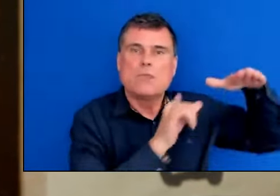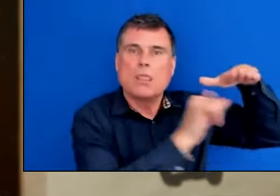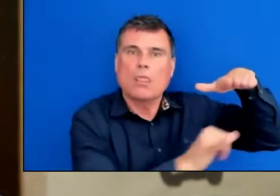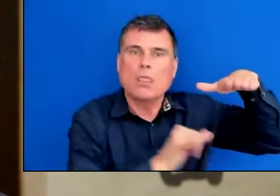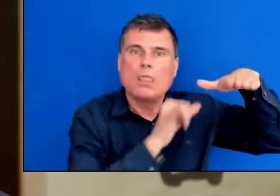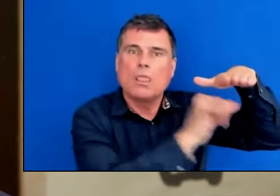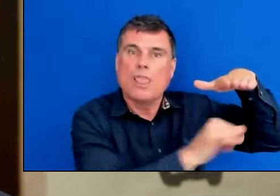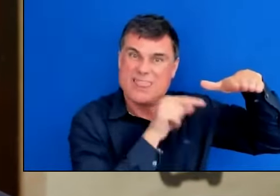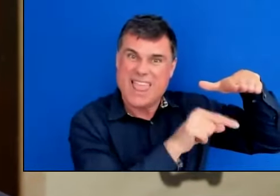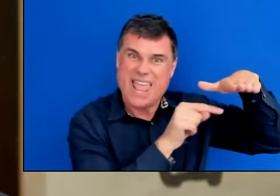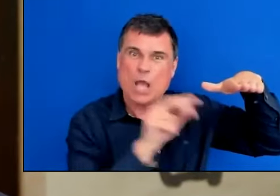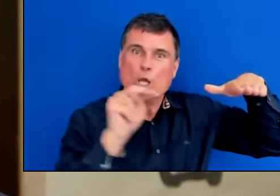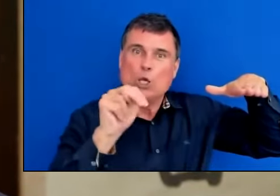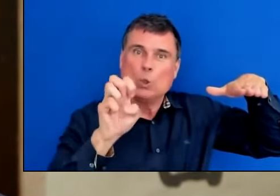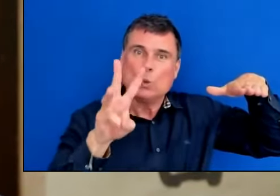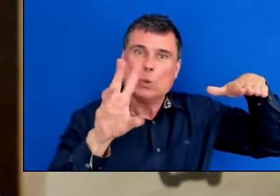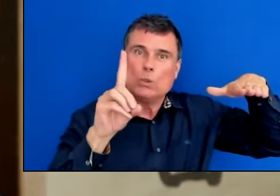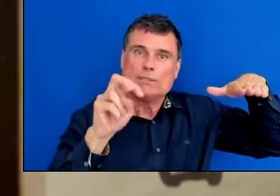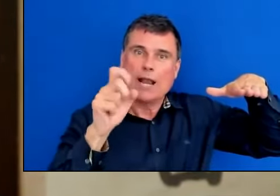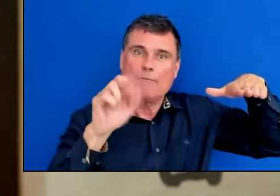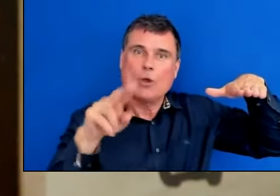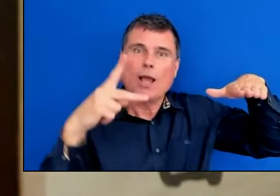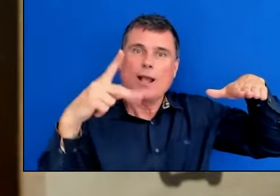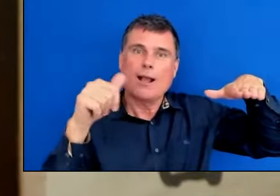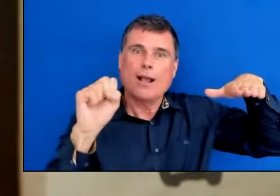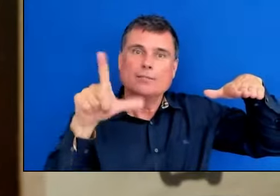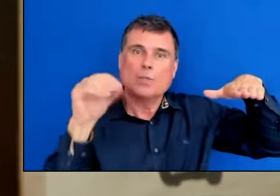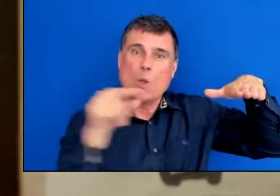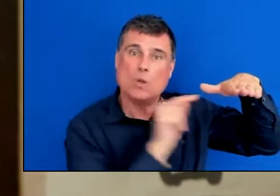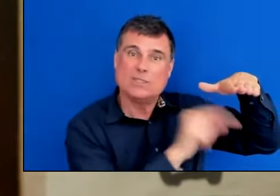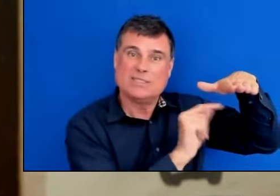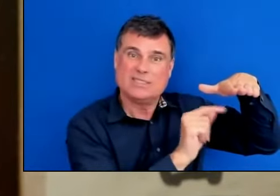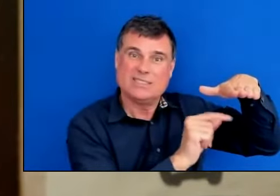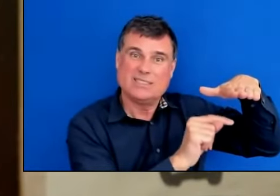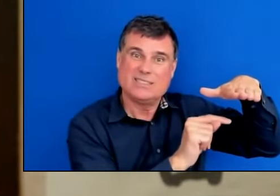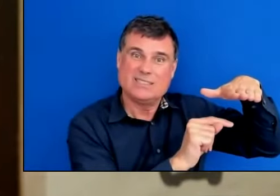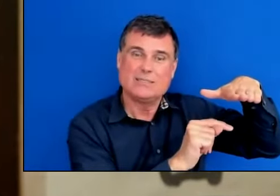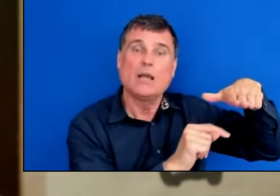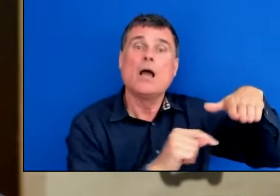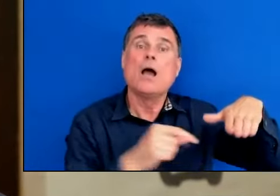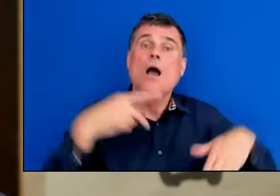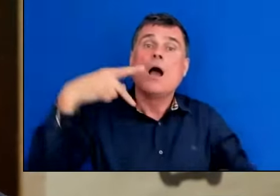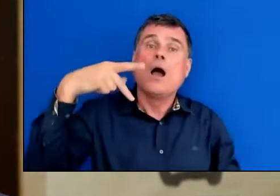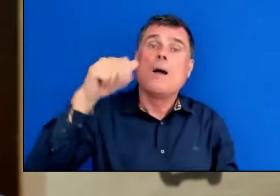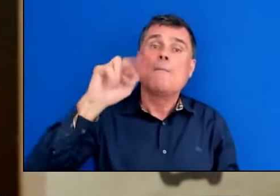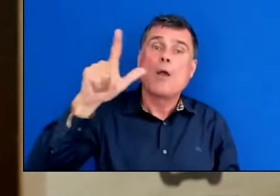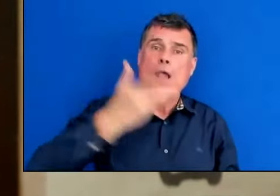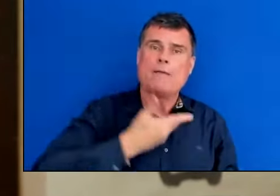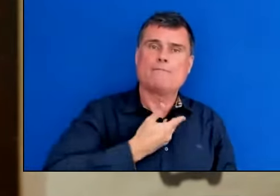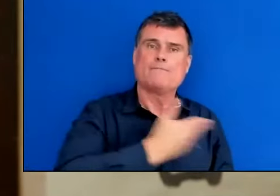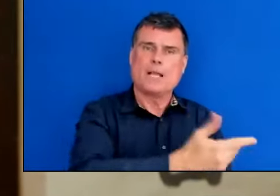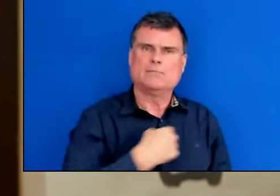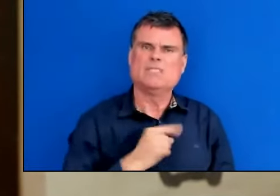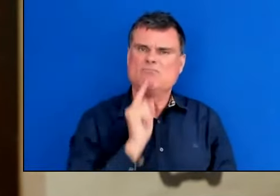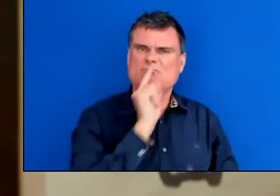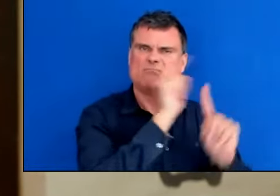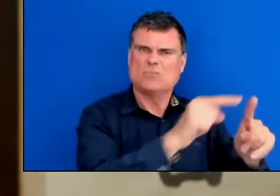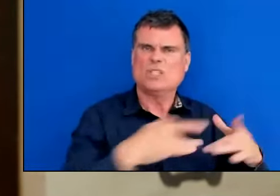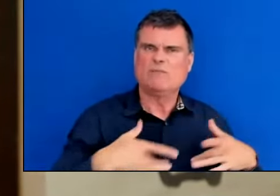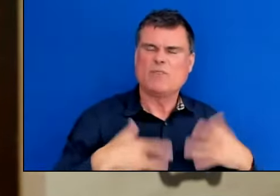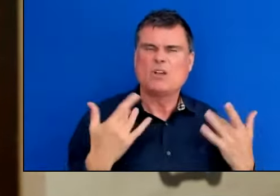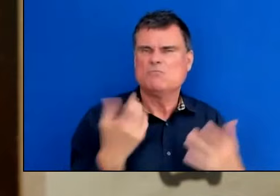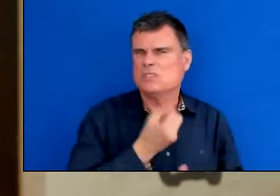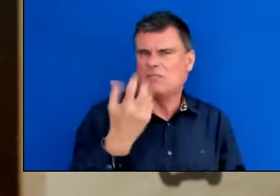places where lives persisted. You know, I was invited by Paul to an Asahi event a few years